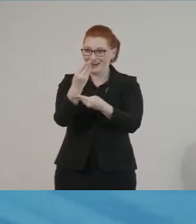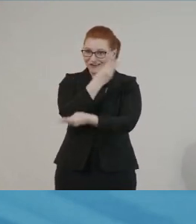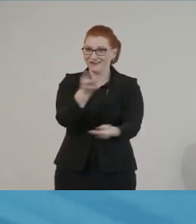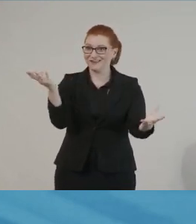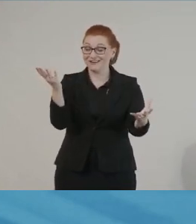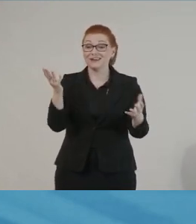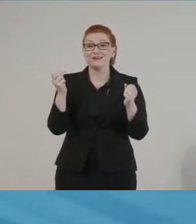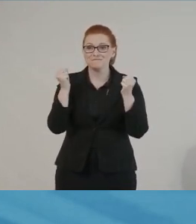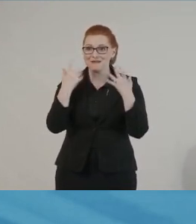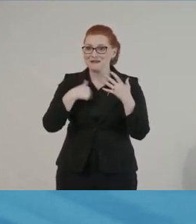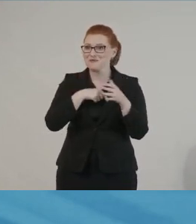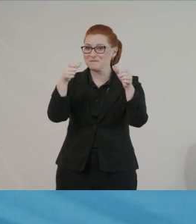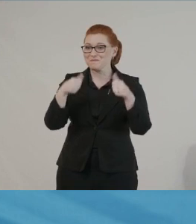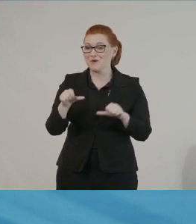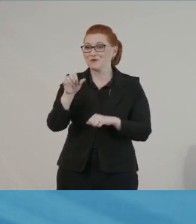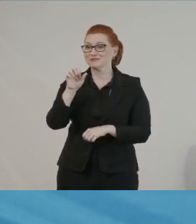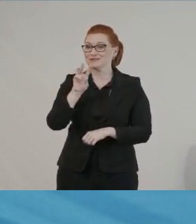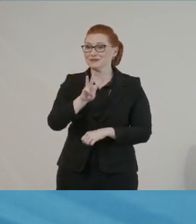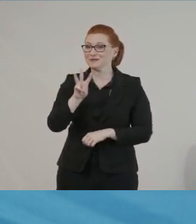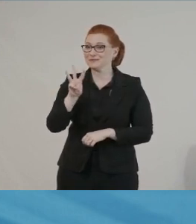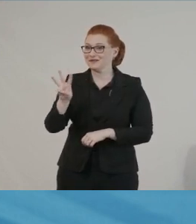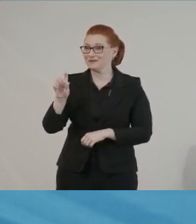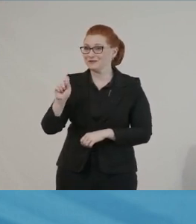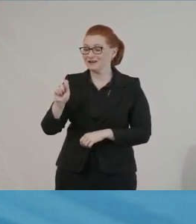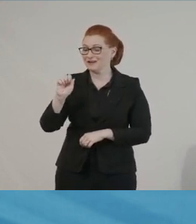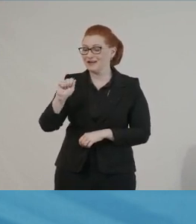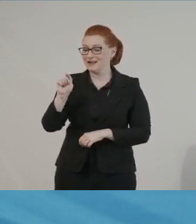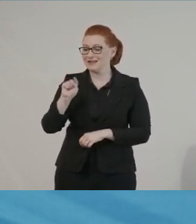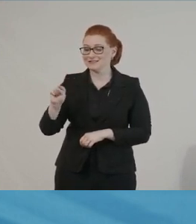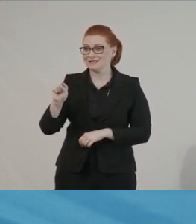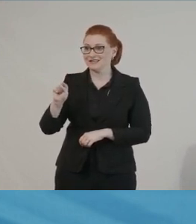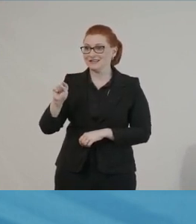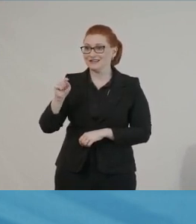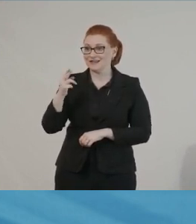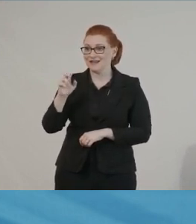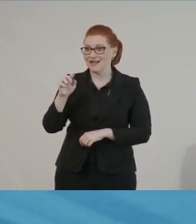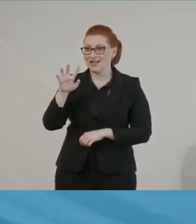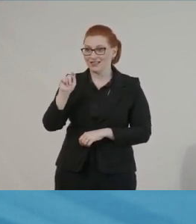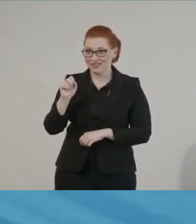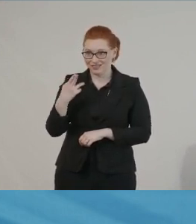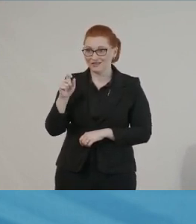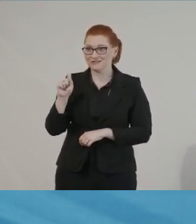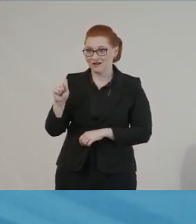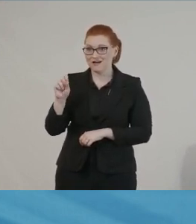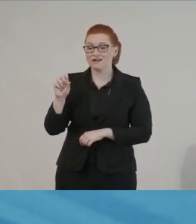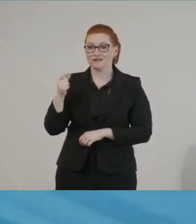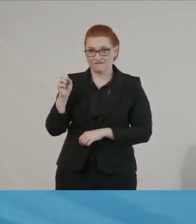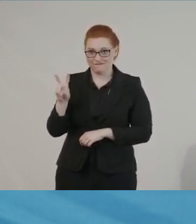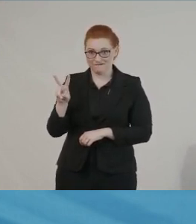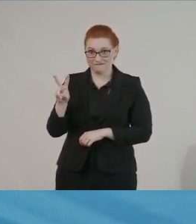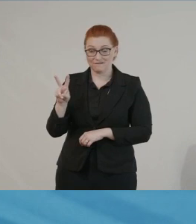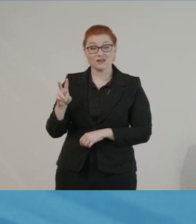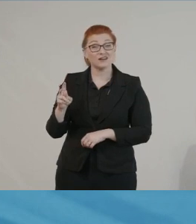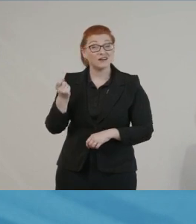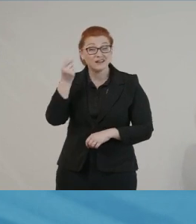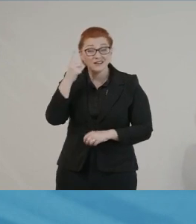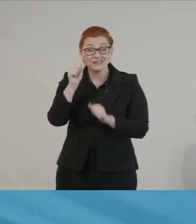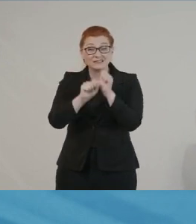are flexible, so governors can make whatever decisions they deem appropriate and